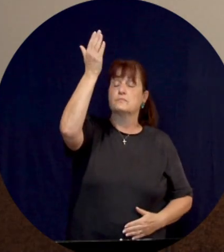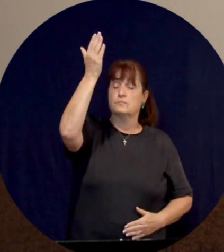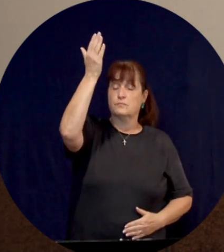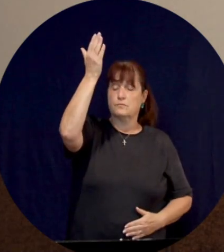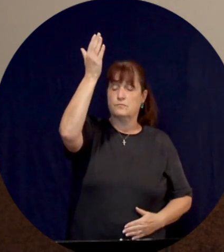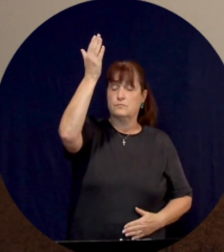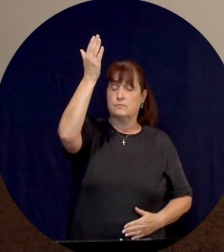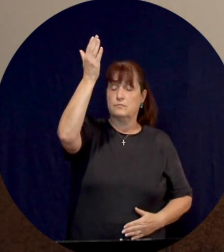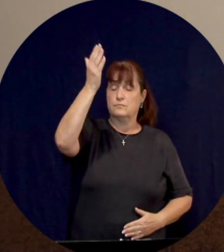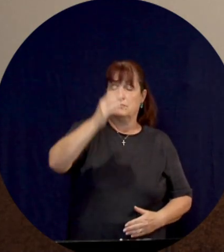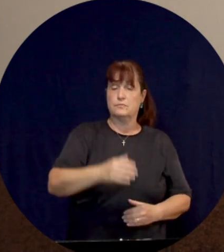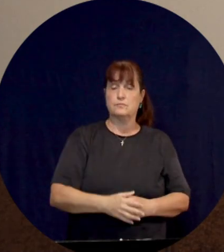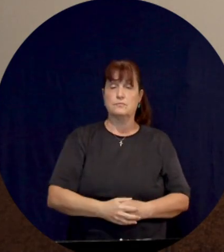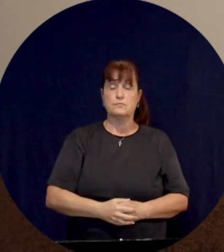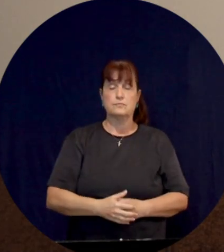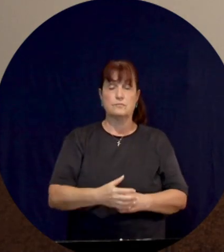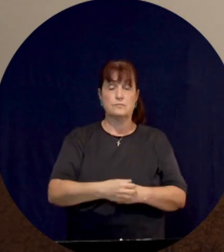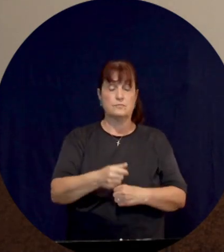praise you.